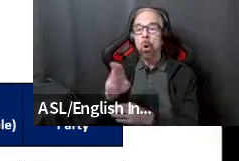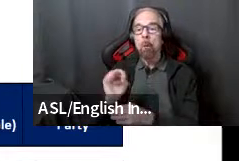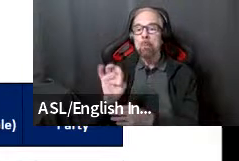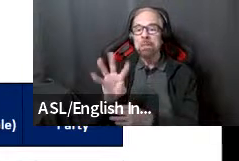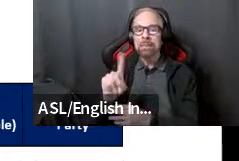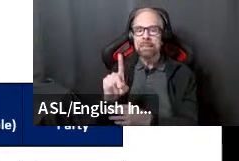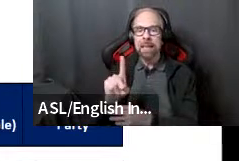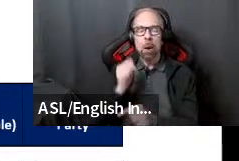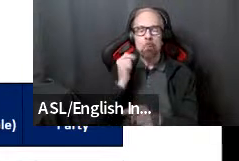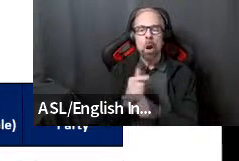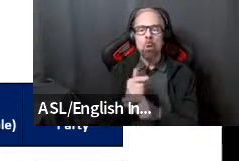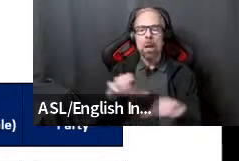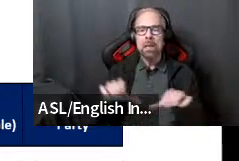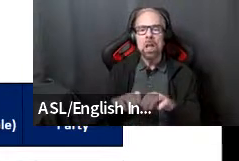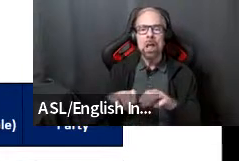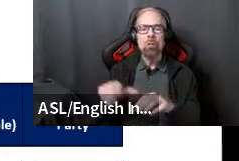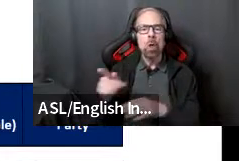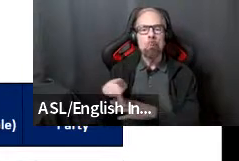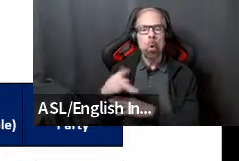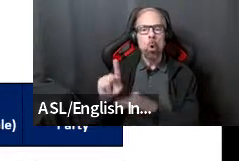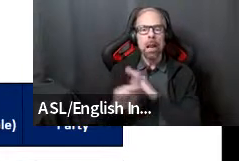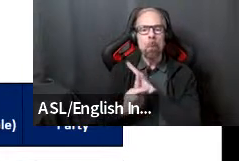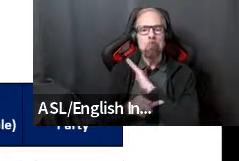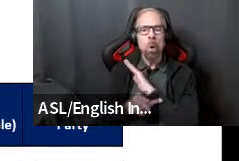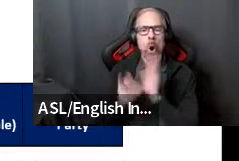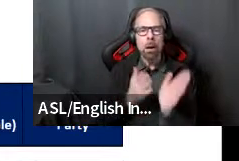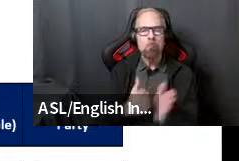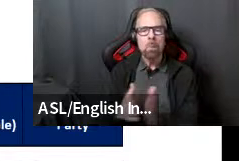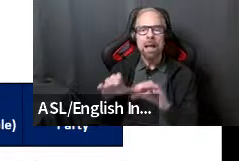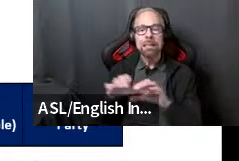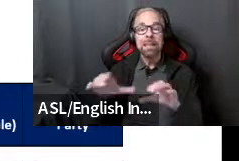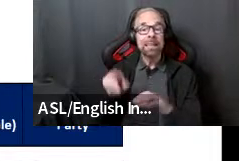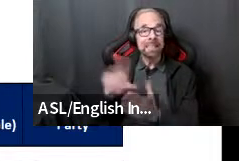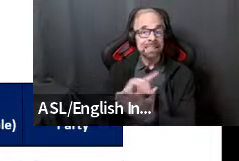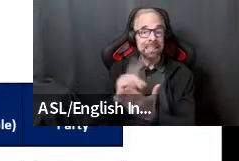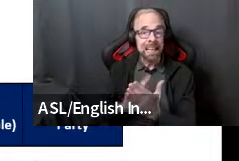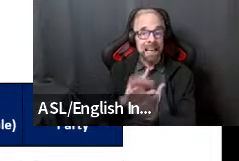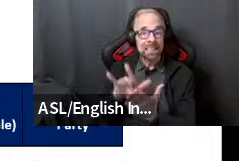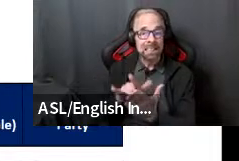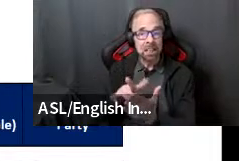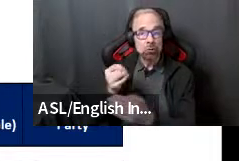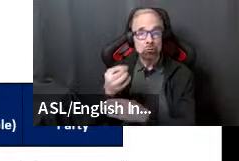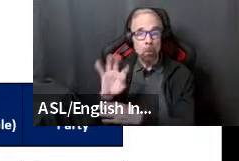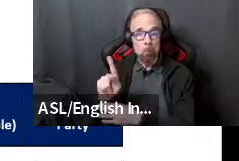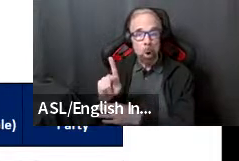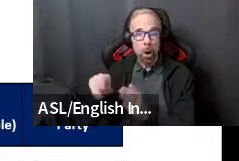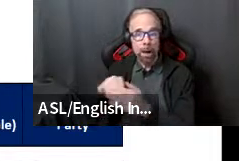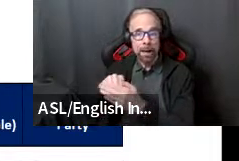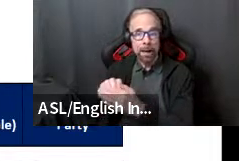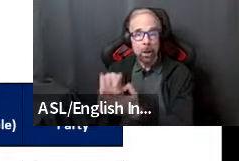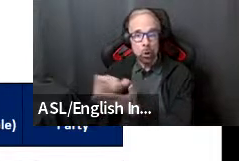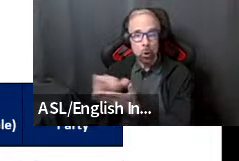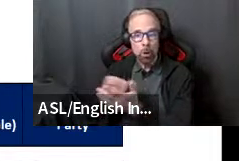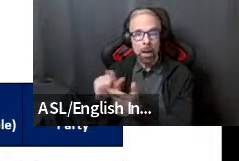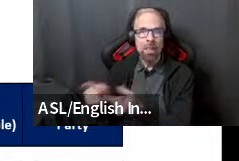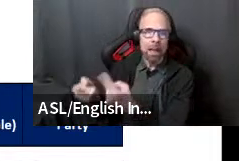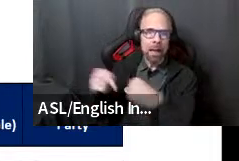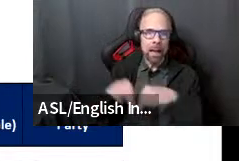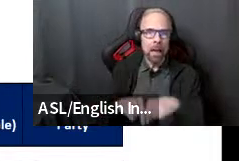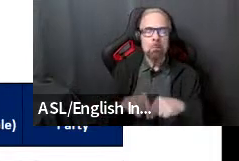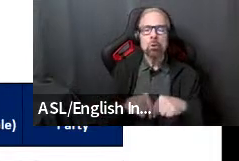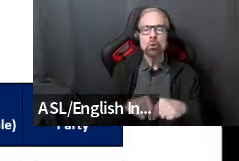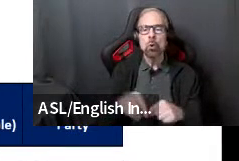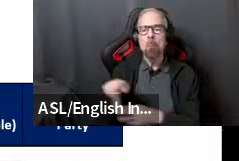Portland Parks plan. They're the people that designed Central Park, and they came to Portland to offer some selections. They're the